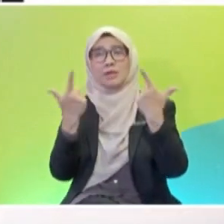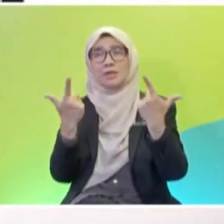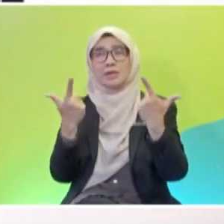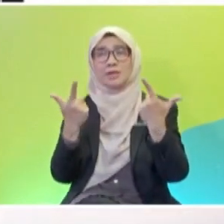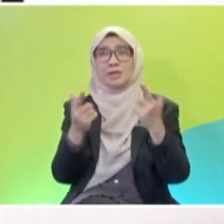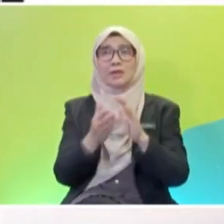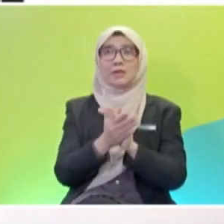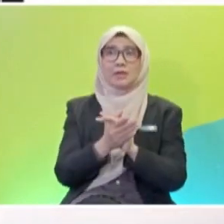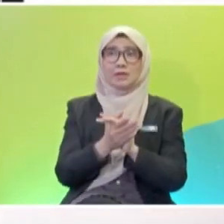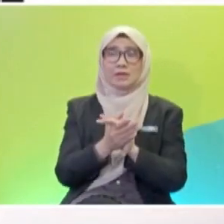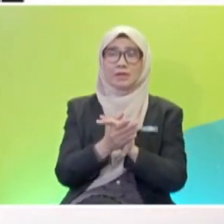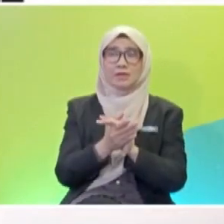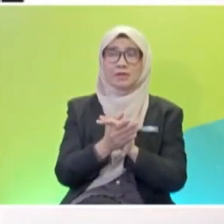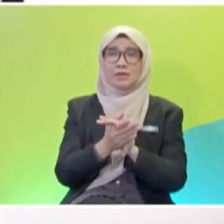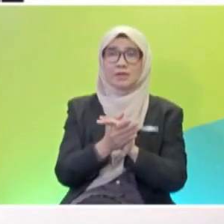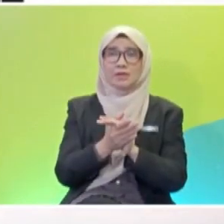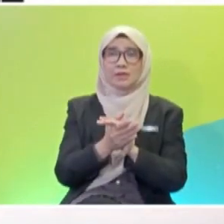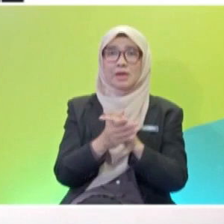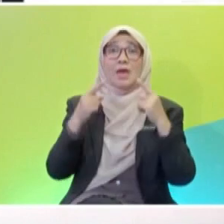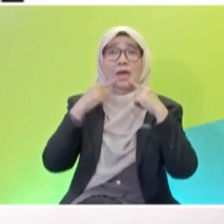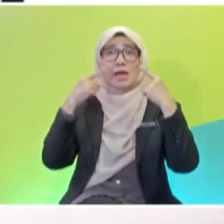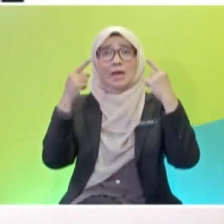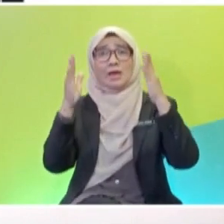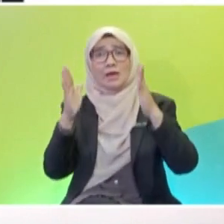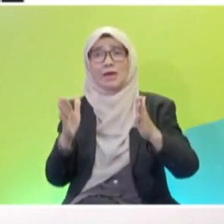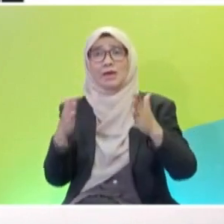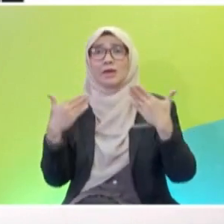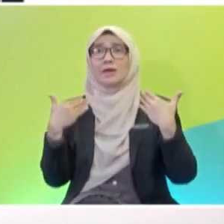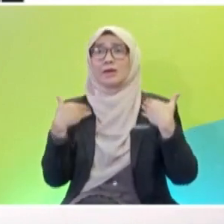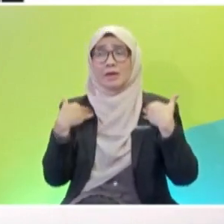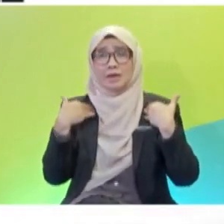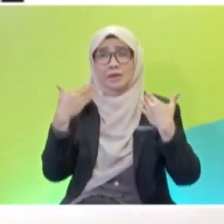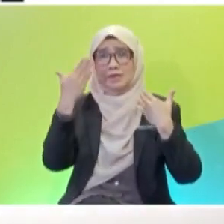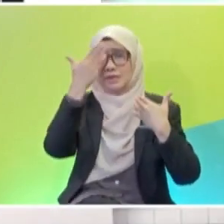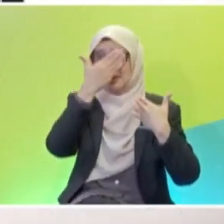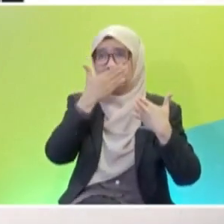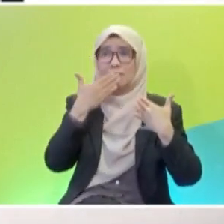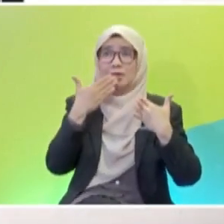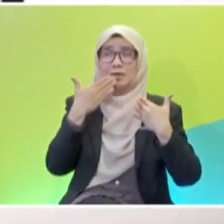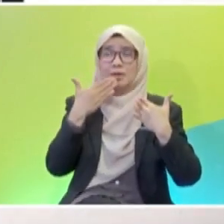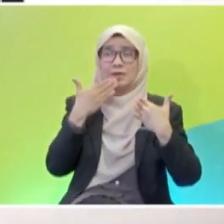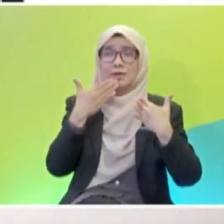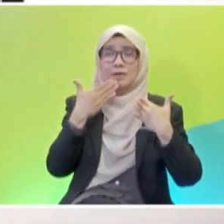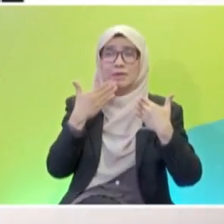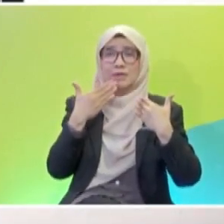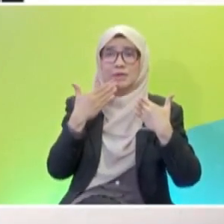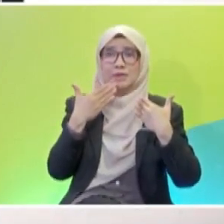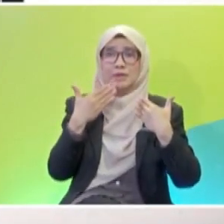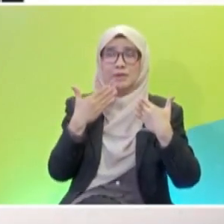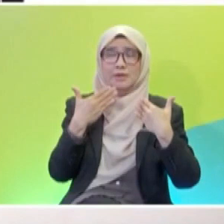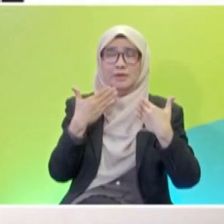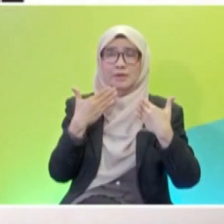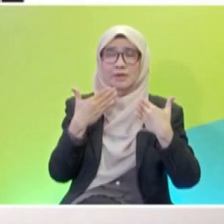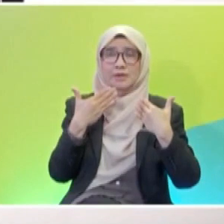because I don't know, because they all have their face and their shape of their face, they will look